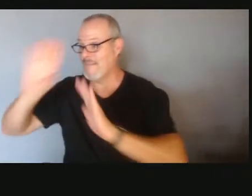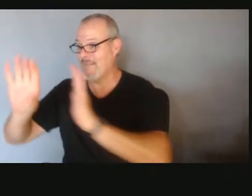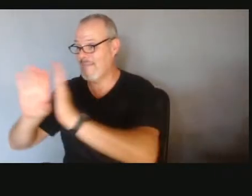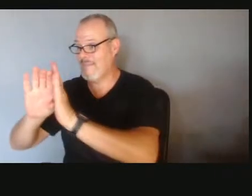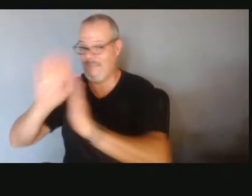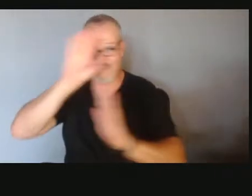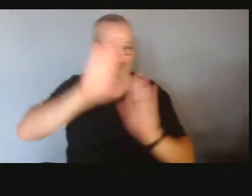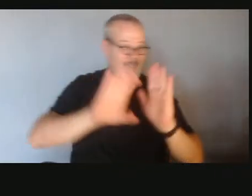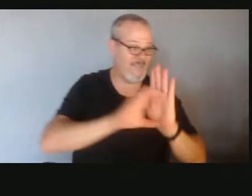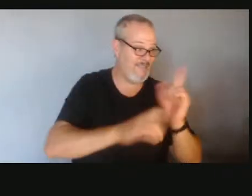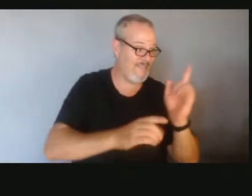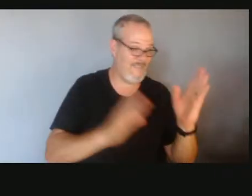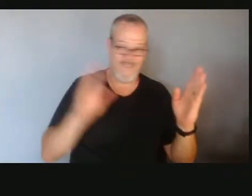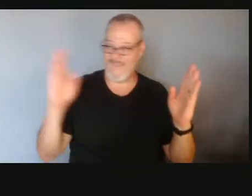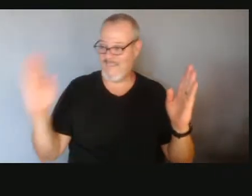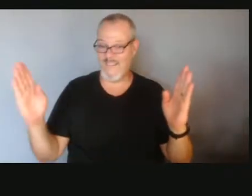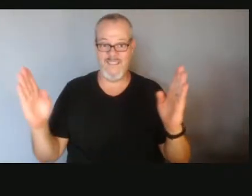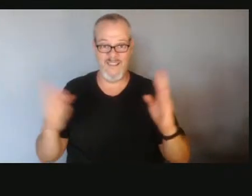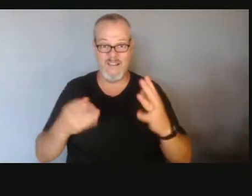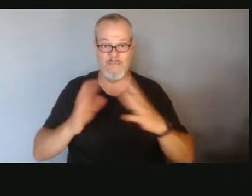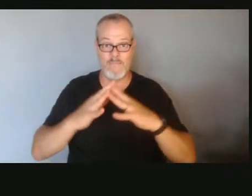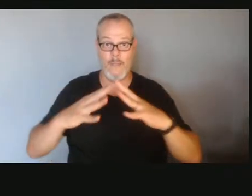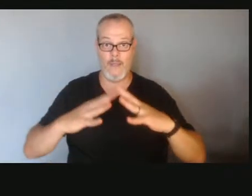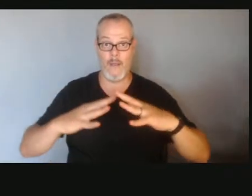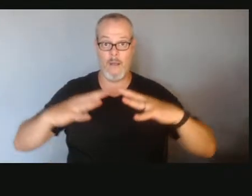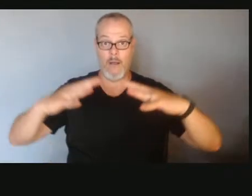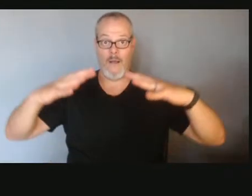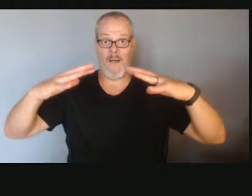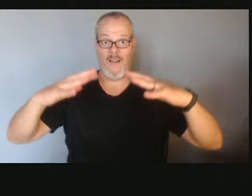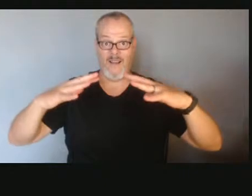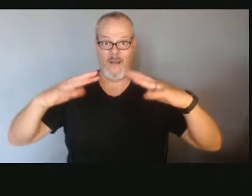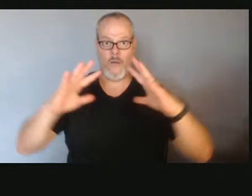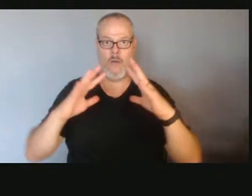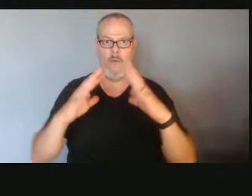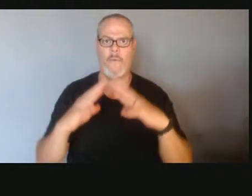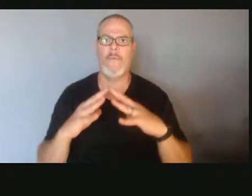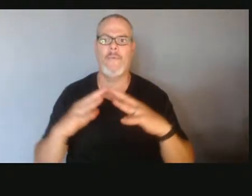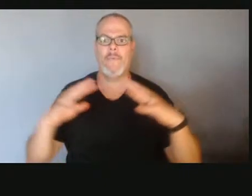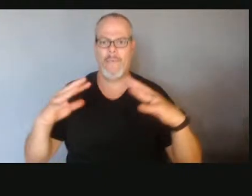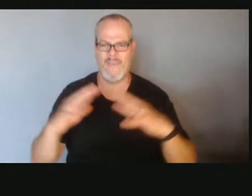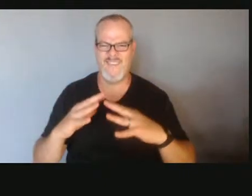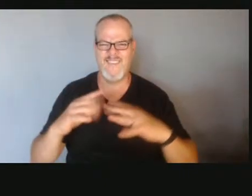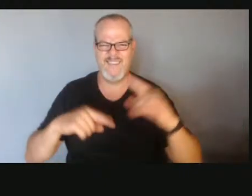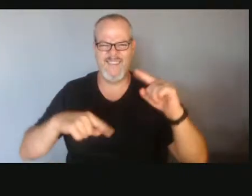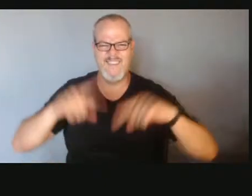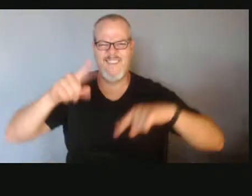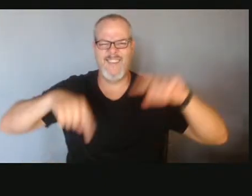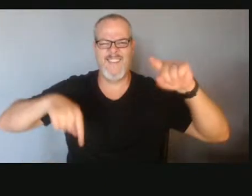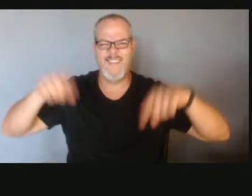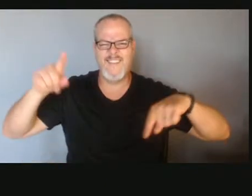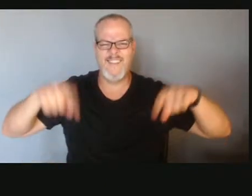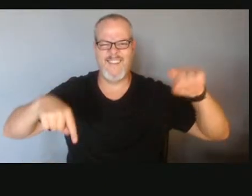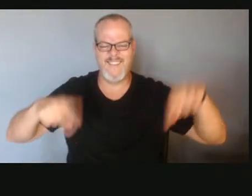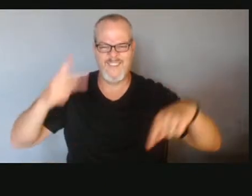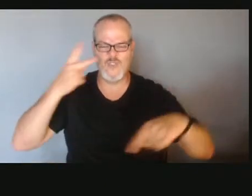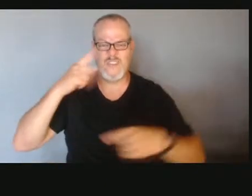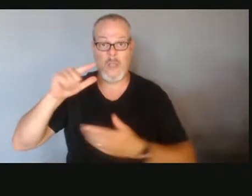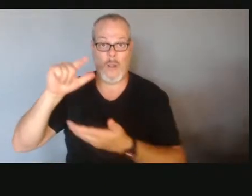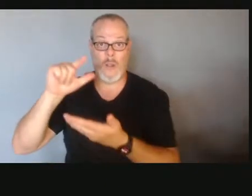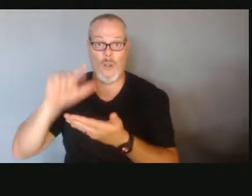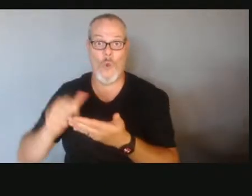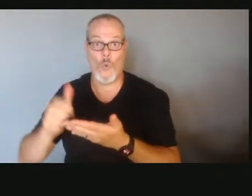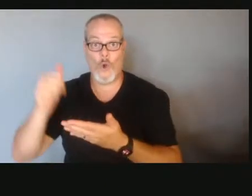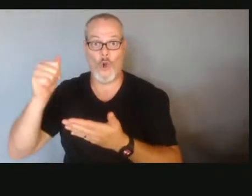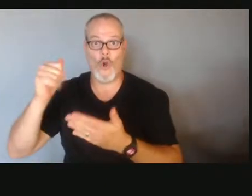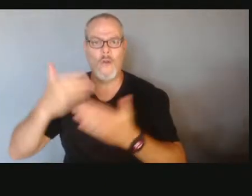buildup and the one that occurred after the episode. So it turned out that it was lower than when it began, even though we had that ramp